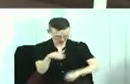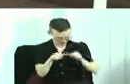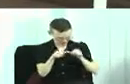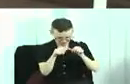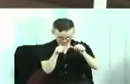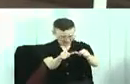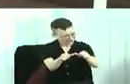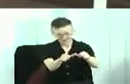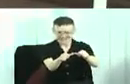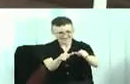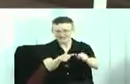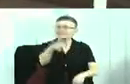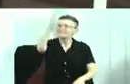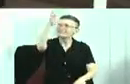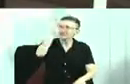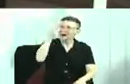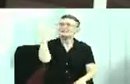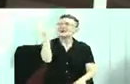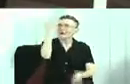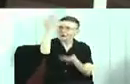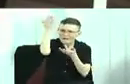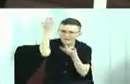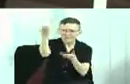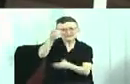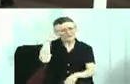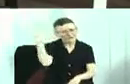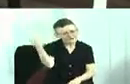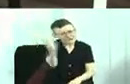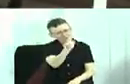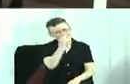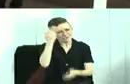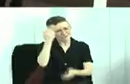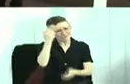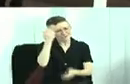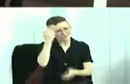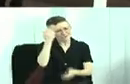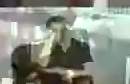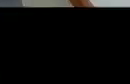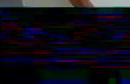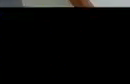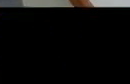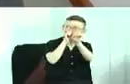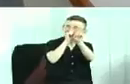with us wherever we are on the journey.